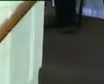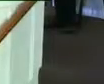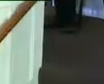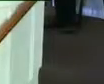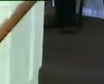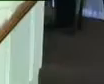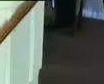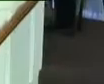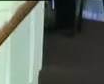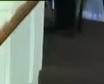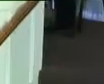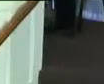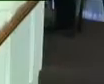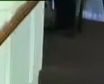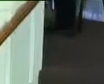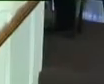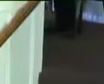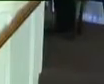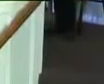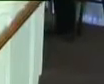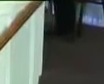by Step.